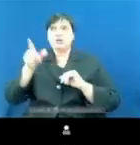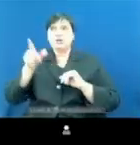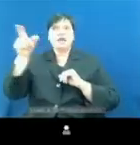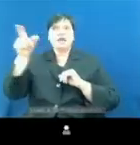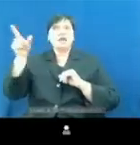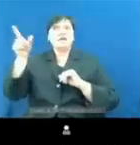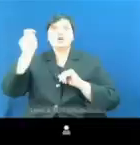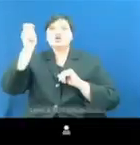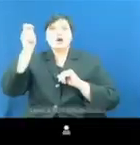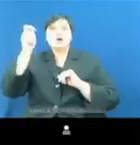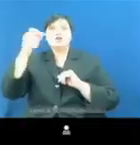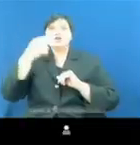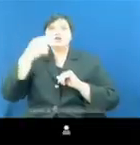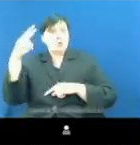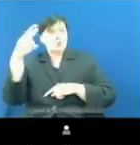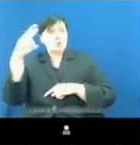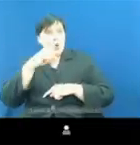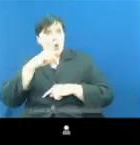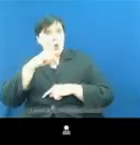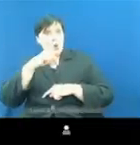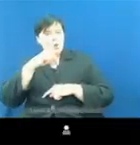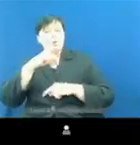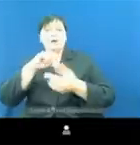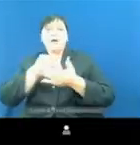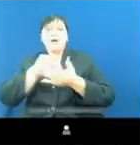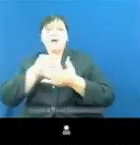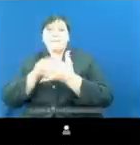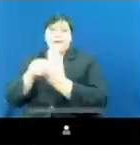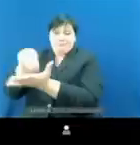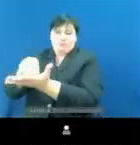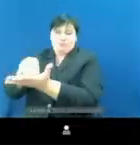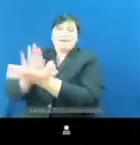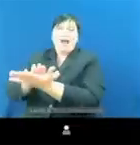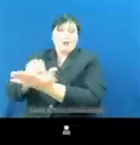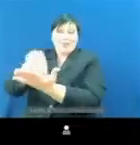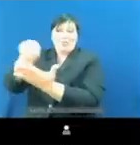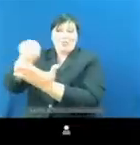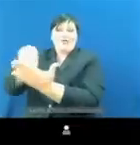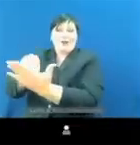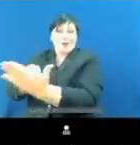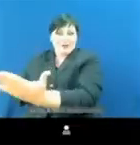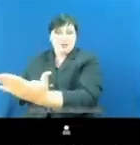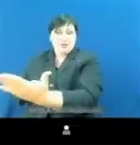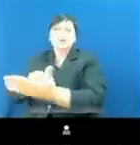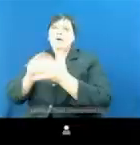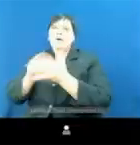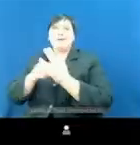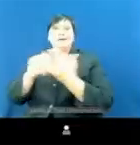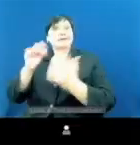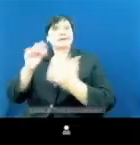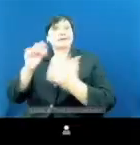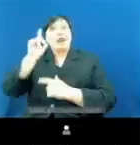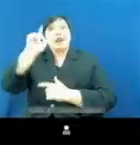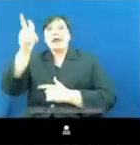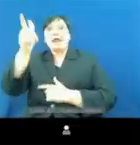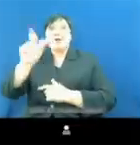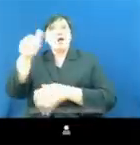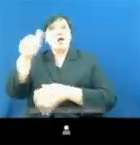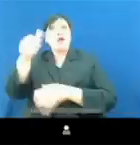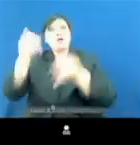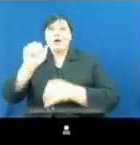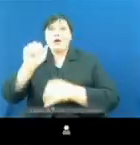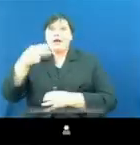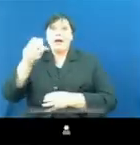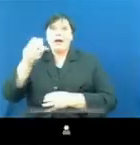the transcript so that an appellate court can determine whether the judge was wrong or right in supposing